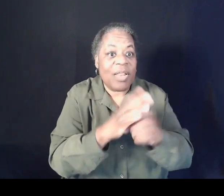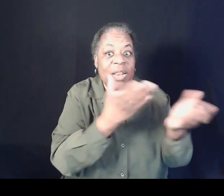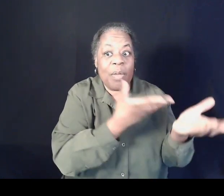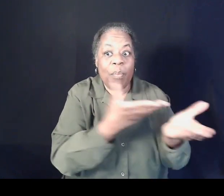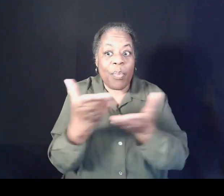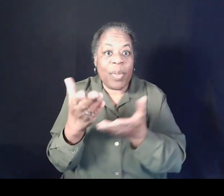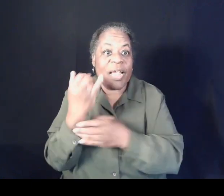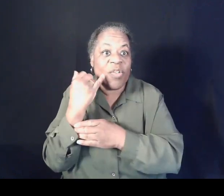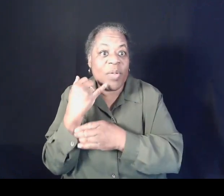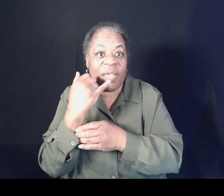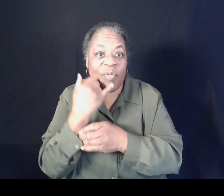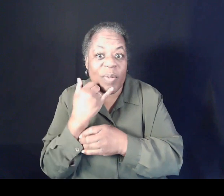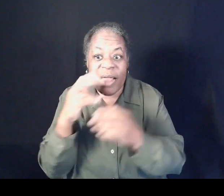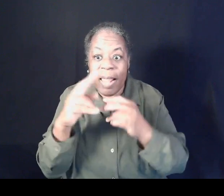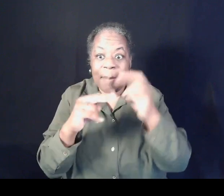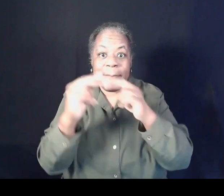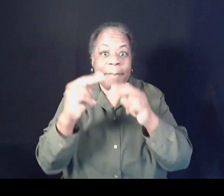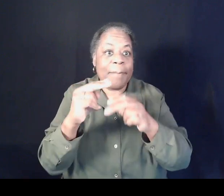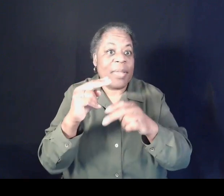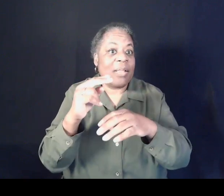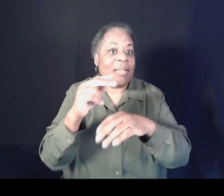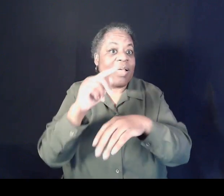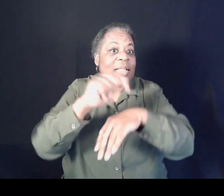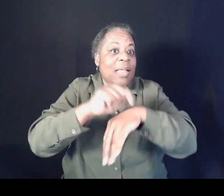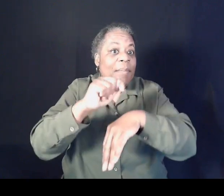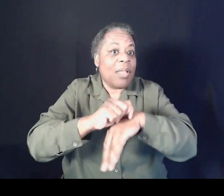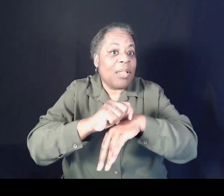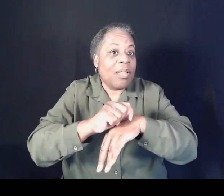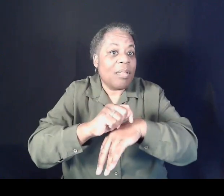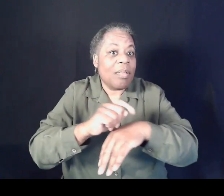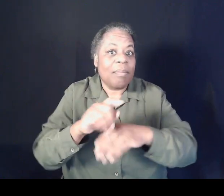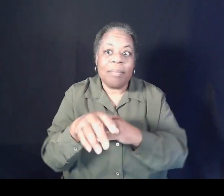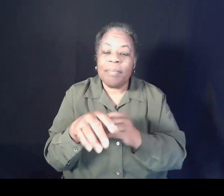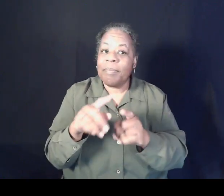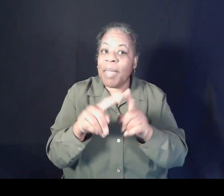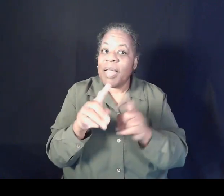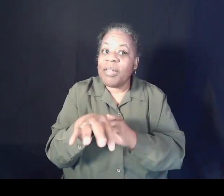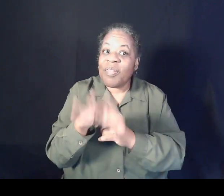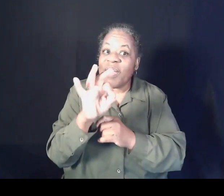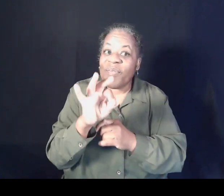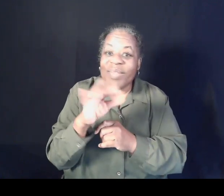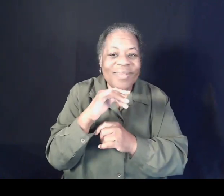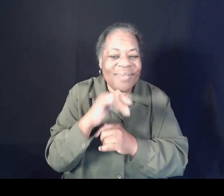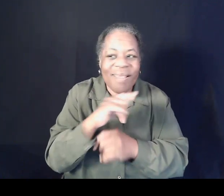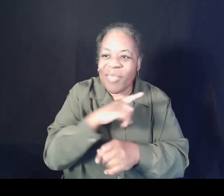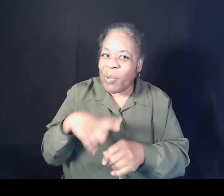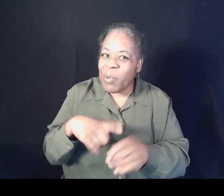David wants to build a temple. But long story short, he discovers that that is not the Lord's will.